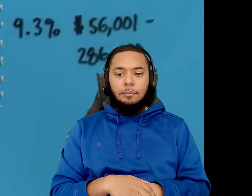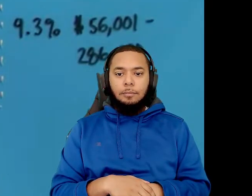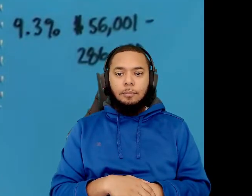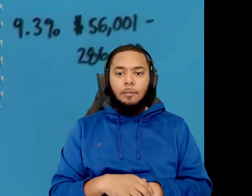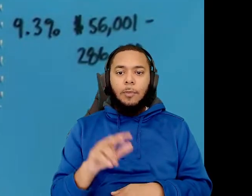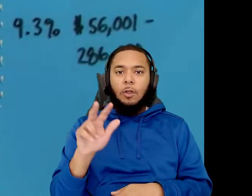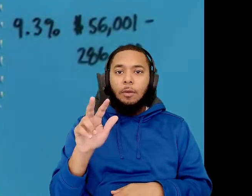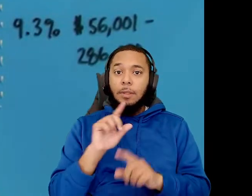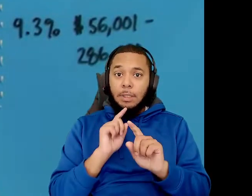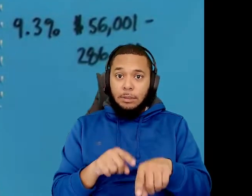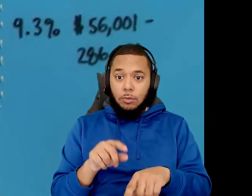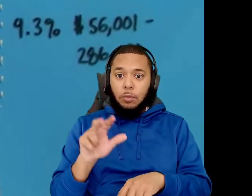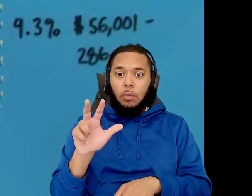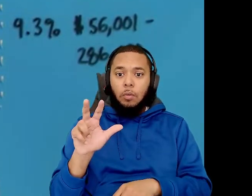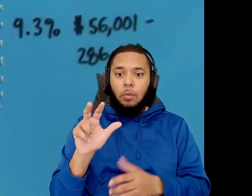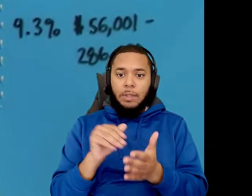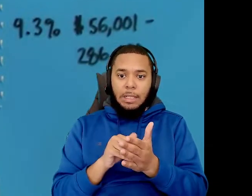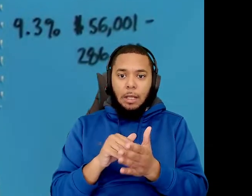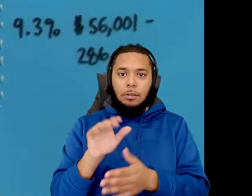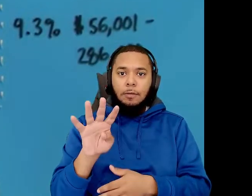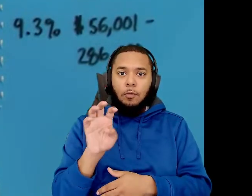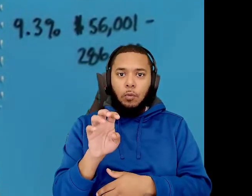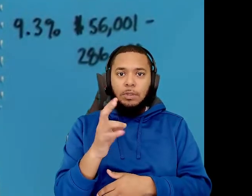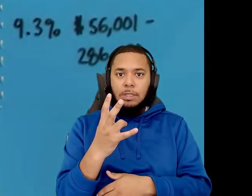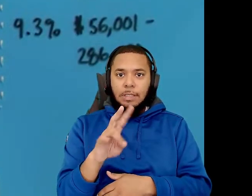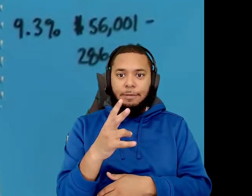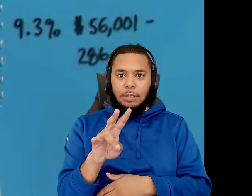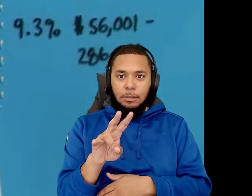federal tax we owe on that next bracket,